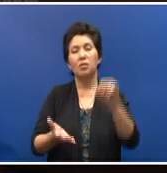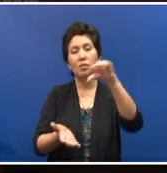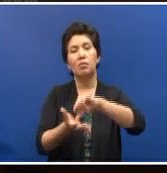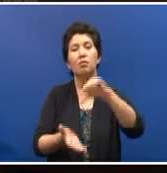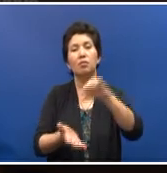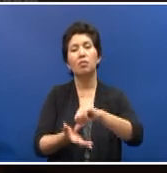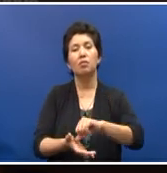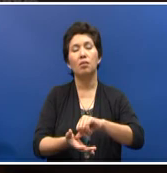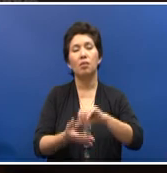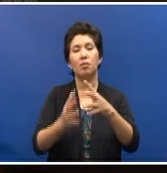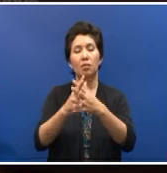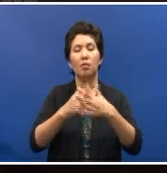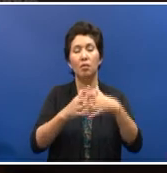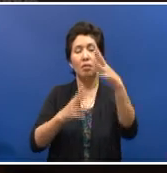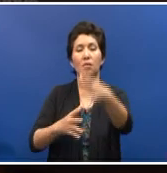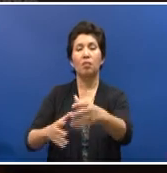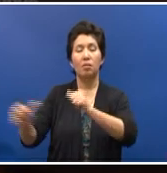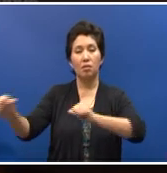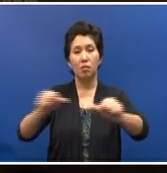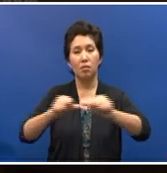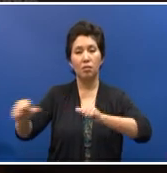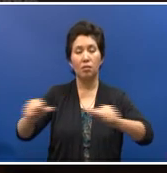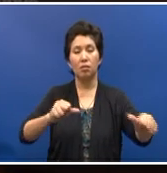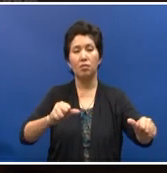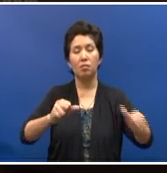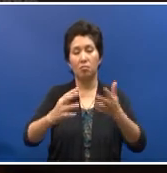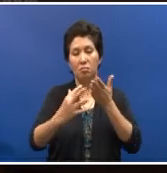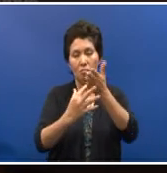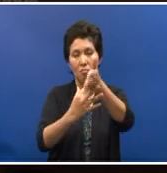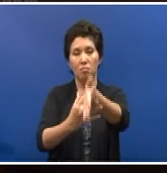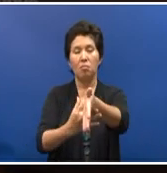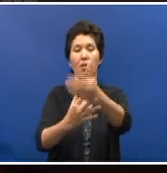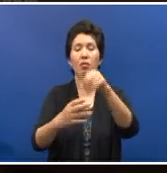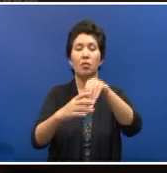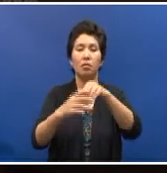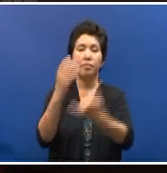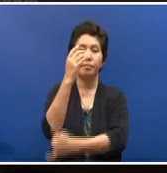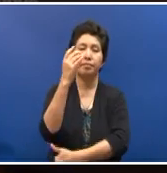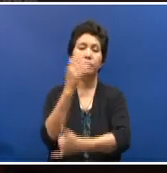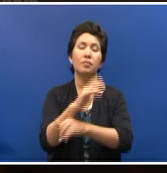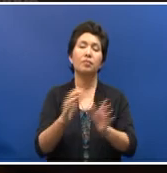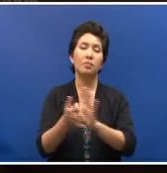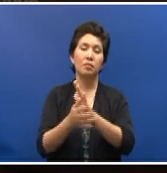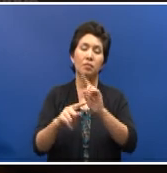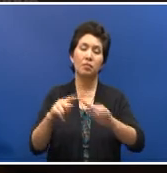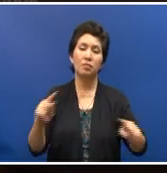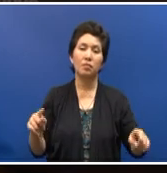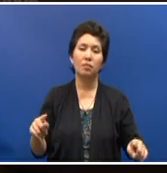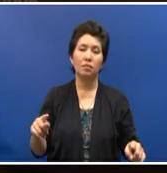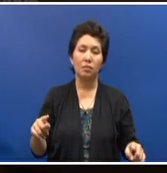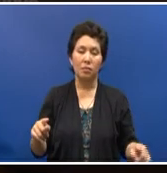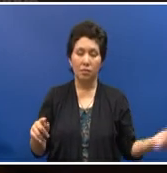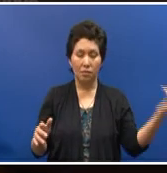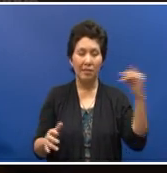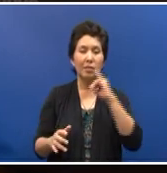whereby United States take actions in order to intervene in the crisis, okay, but it